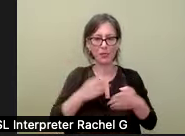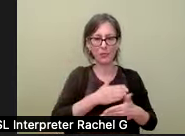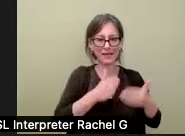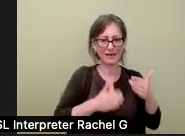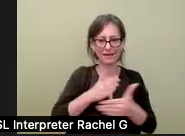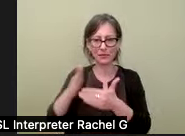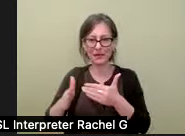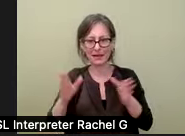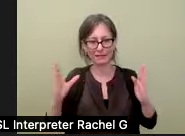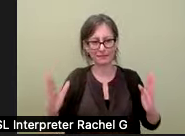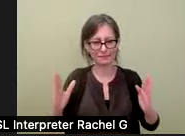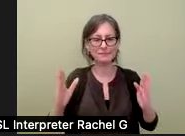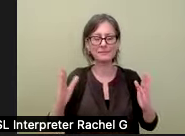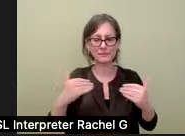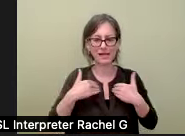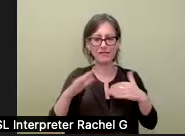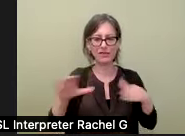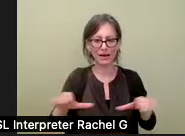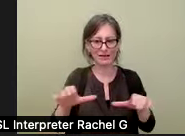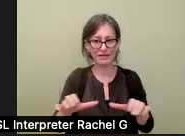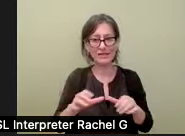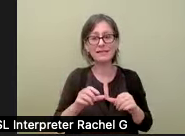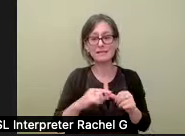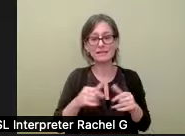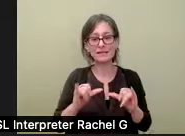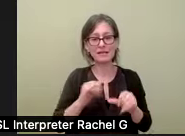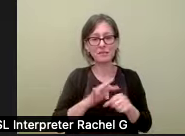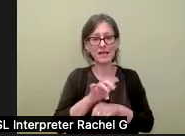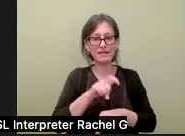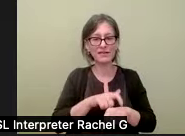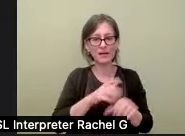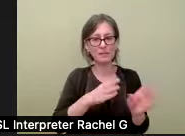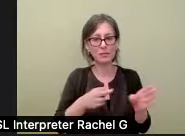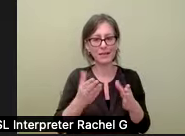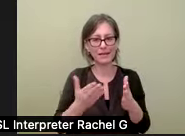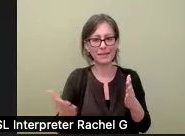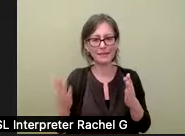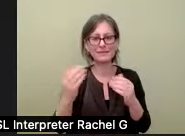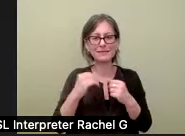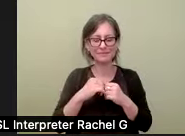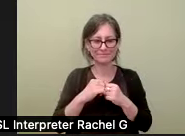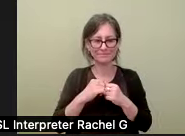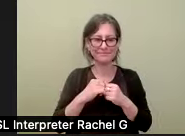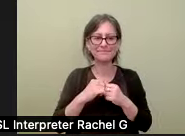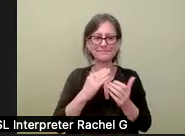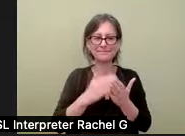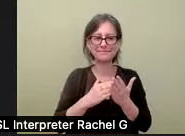the week to have your activities. And there's still plenty of time to plan things, because some of the activities that